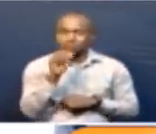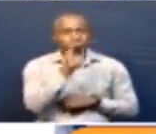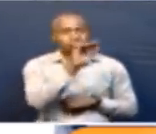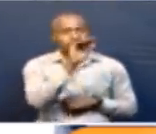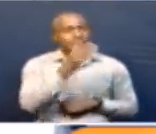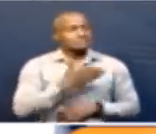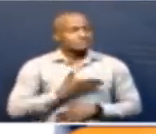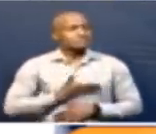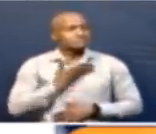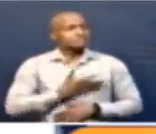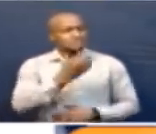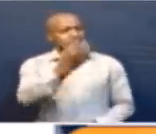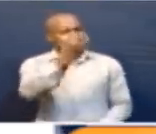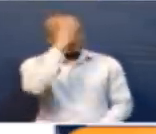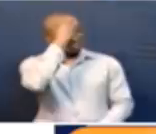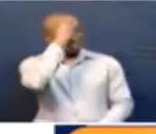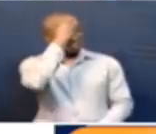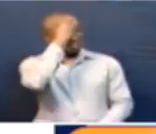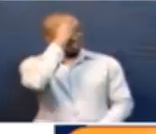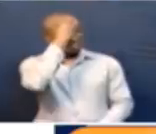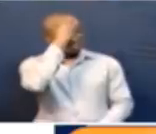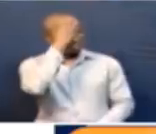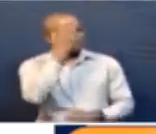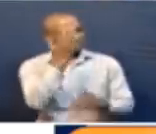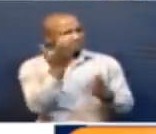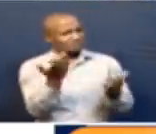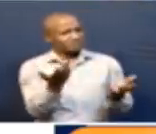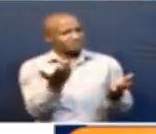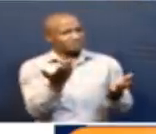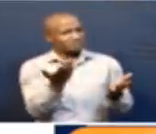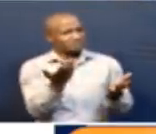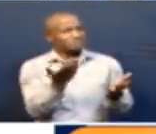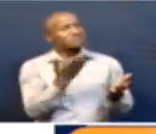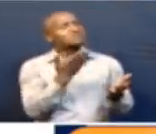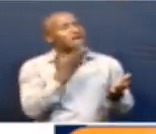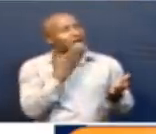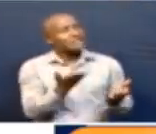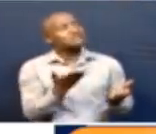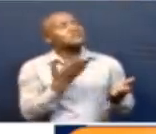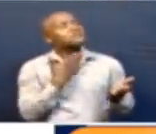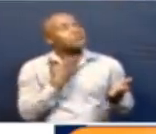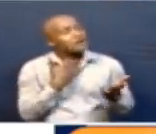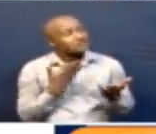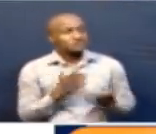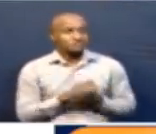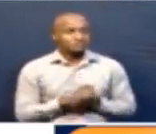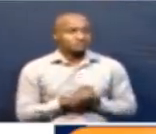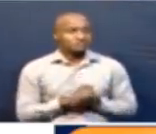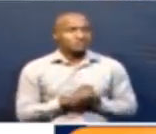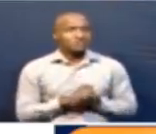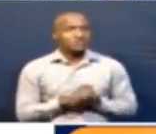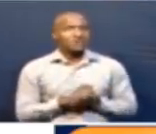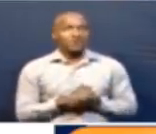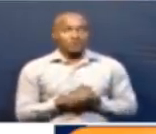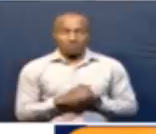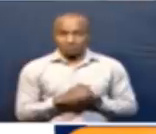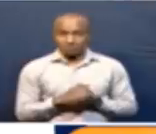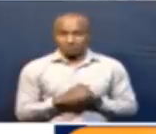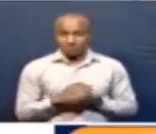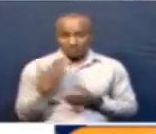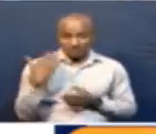angry lot over, because they want answers. The students want answers as well. Earlier on, we had chants from